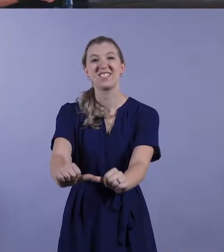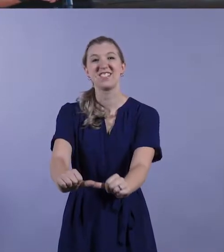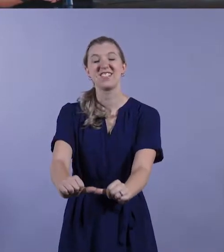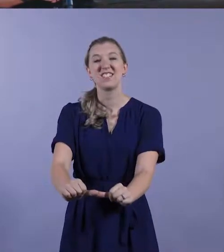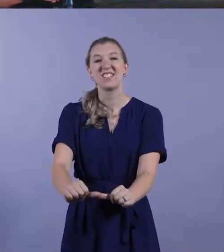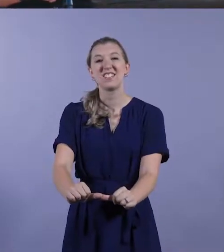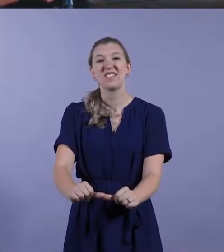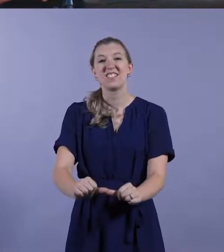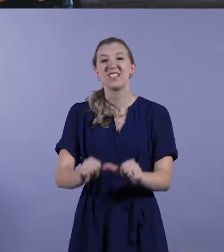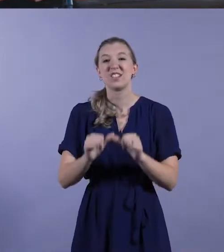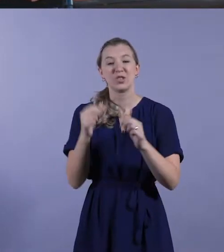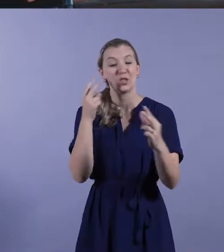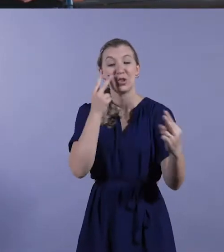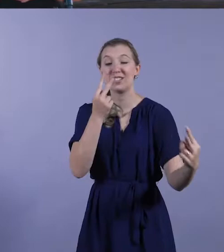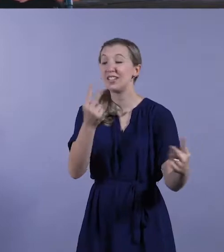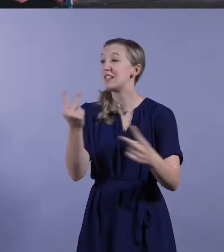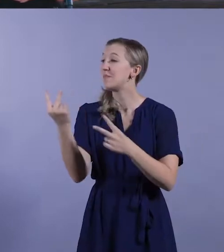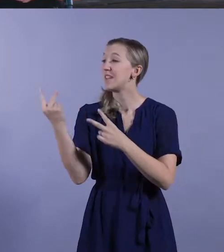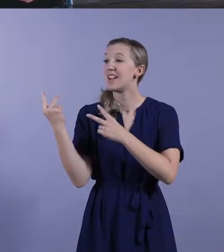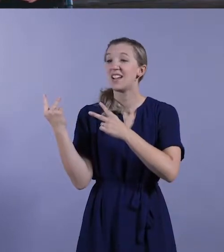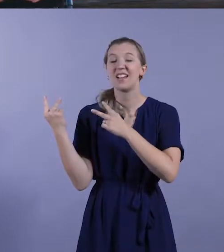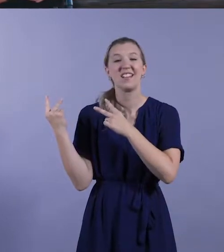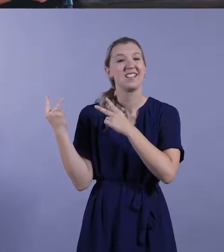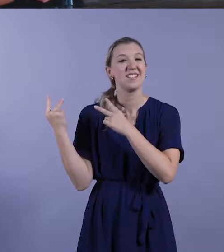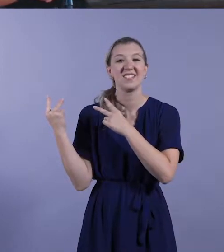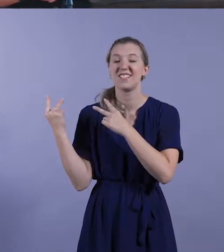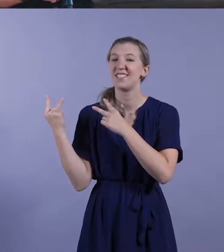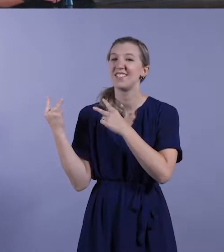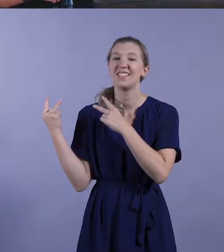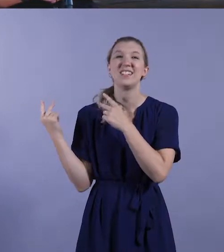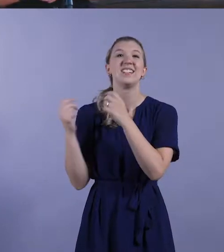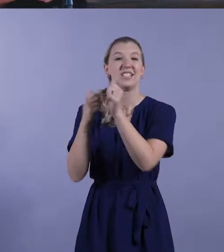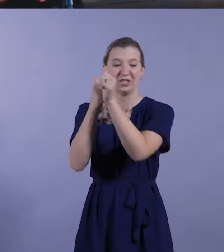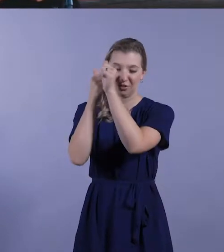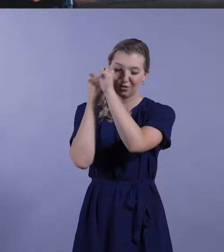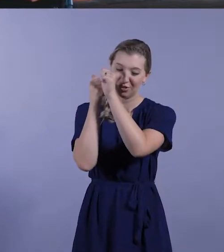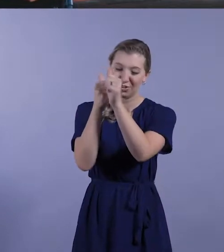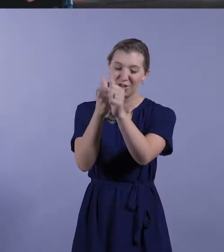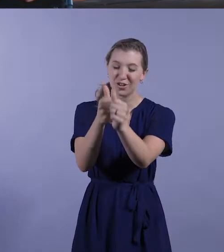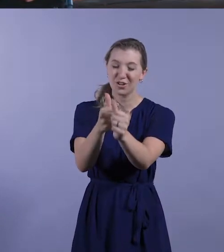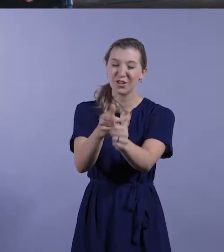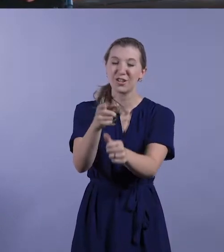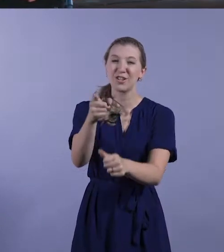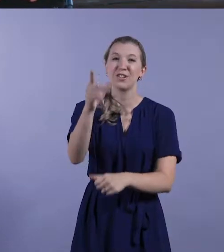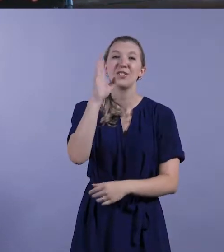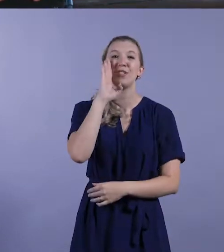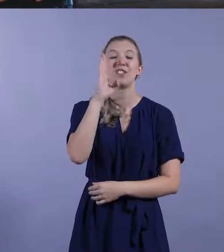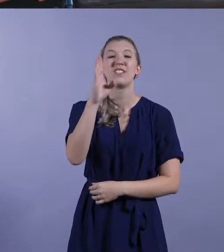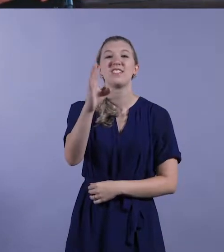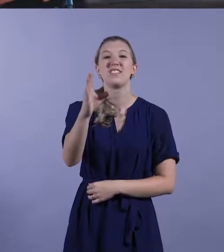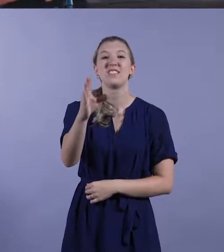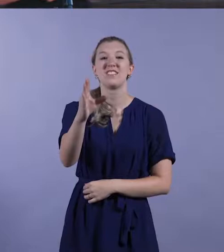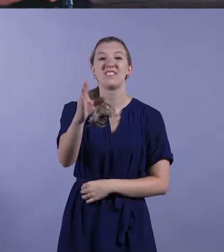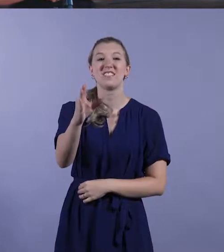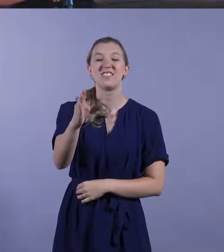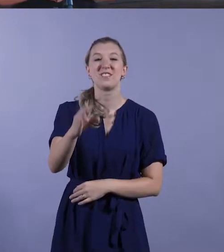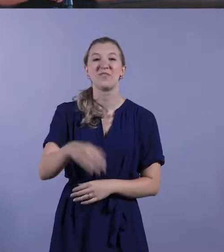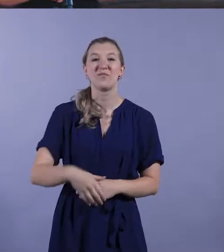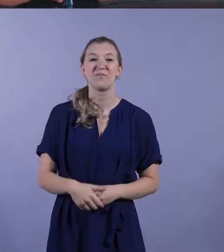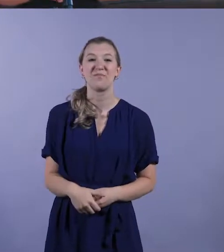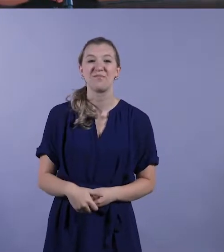back, no turning back, no turning back.